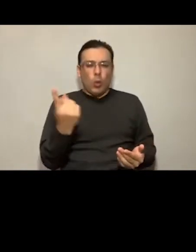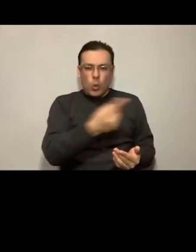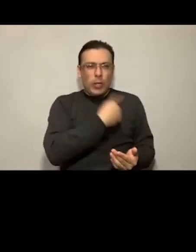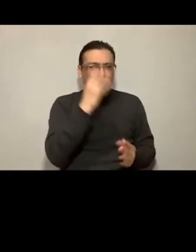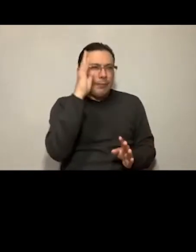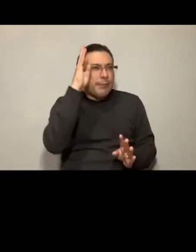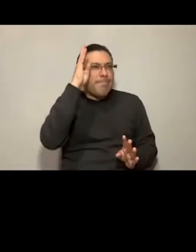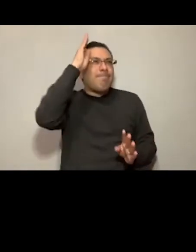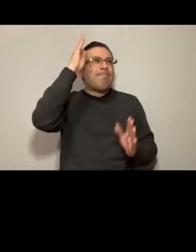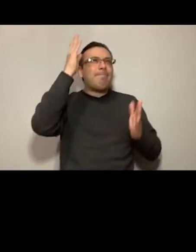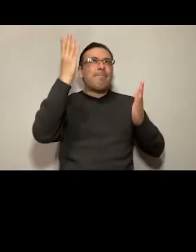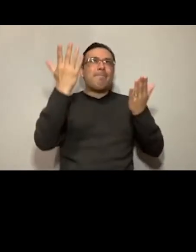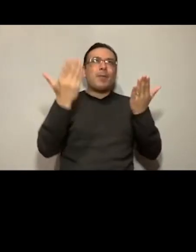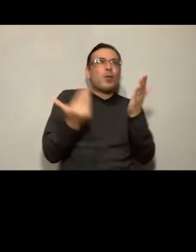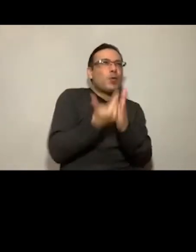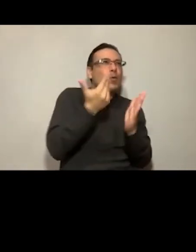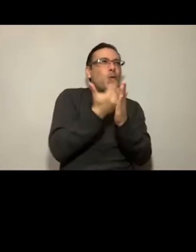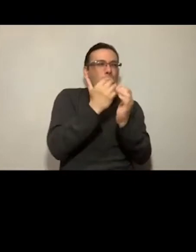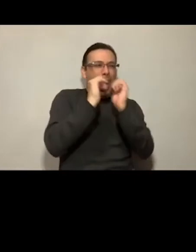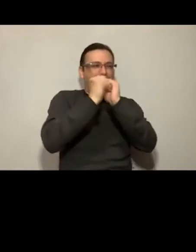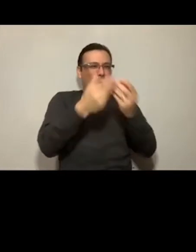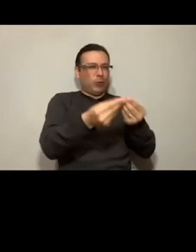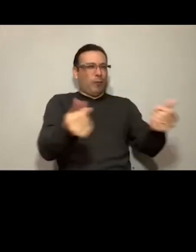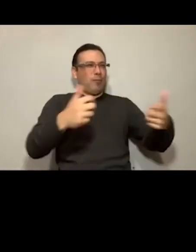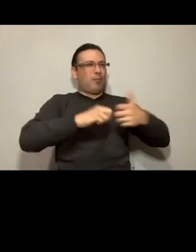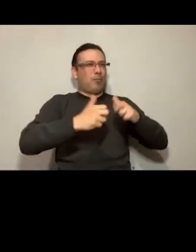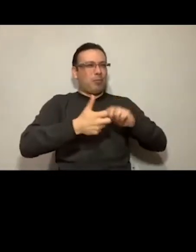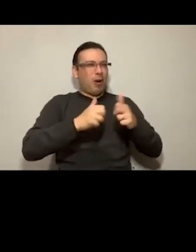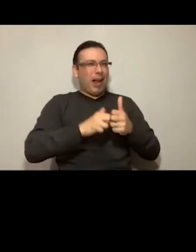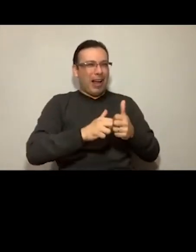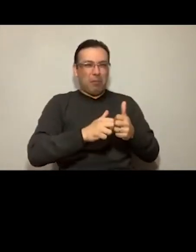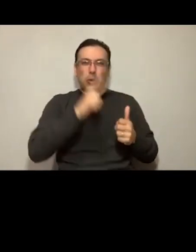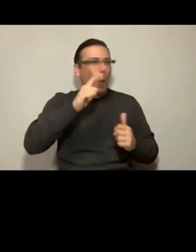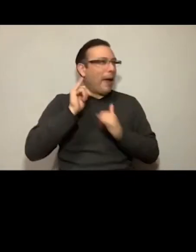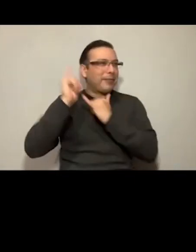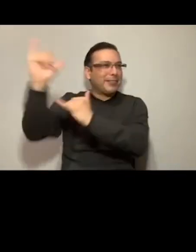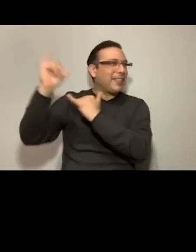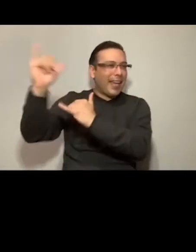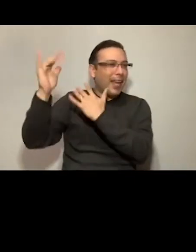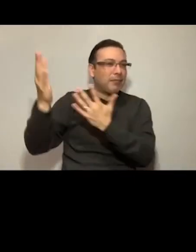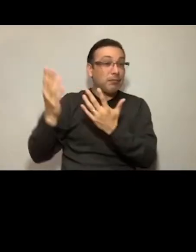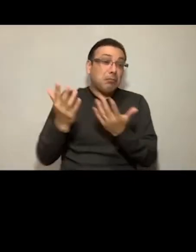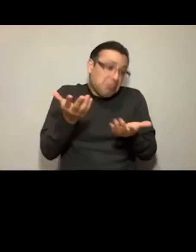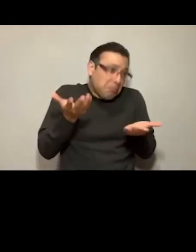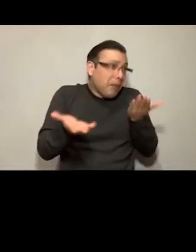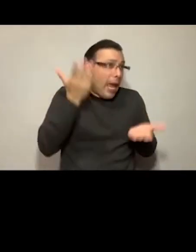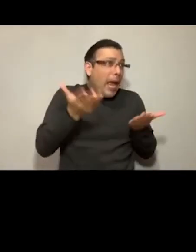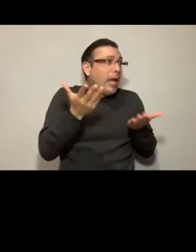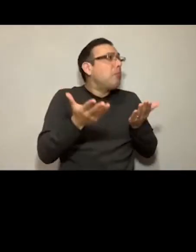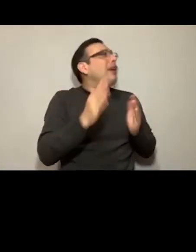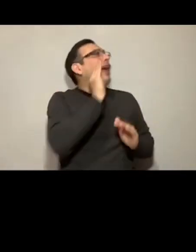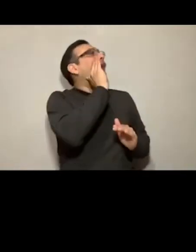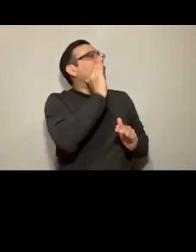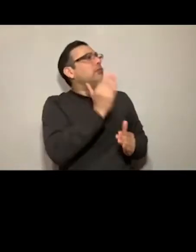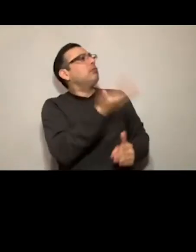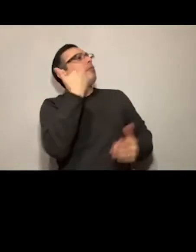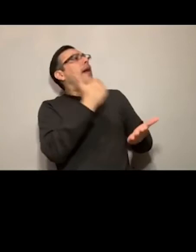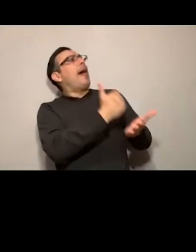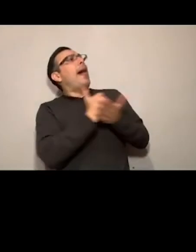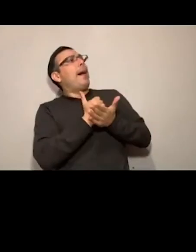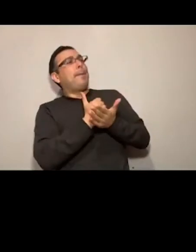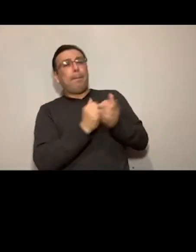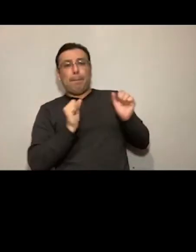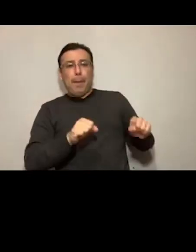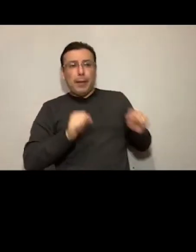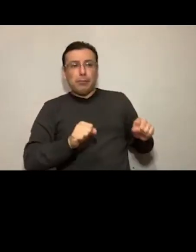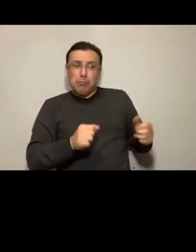and how we come up to a solution, right? Sometimes you need to ask for an extra hand, and sometimes you actually can